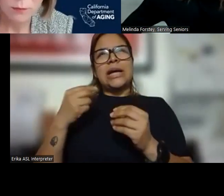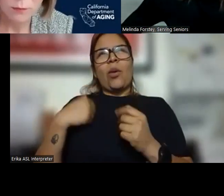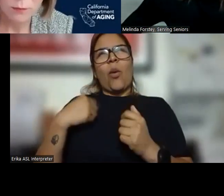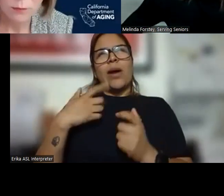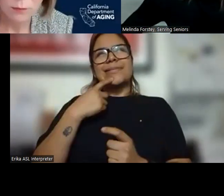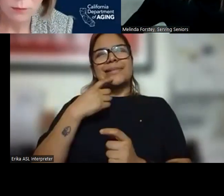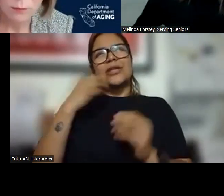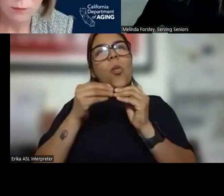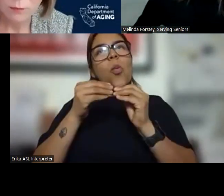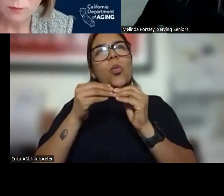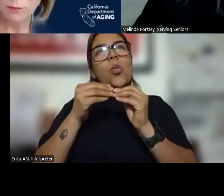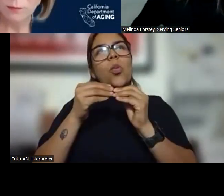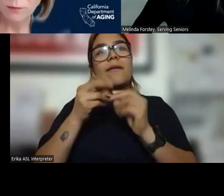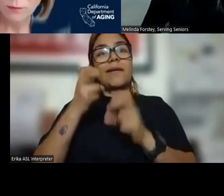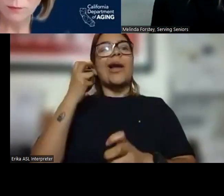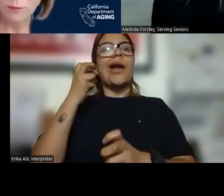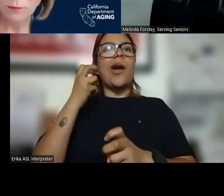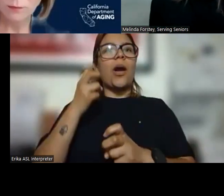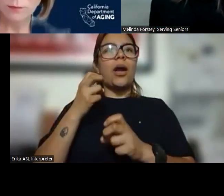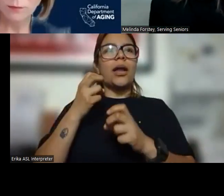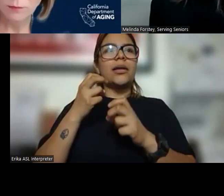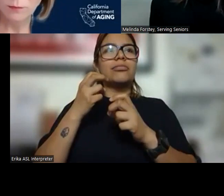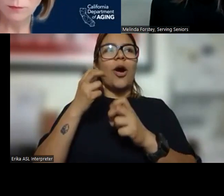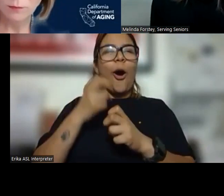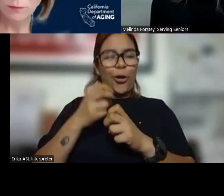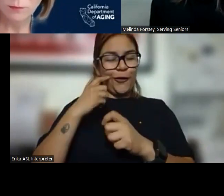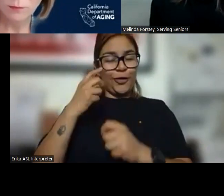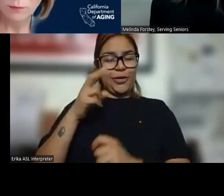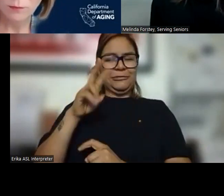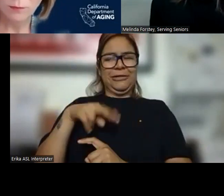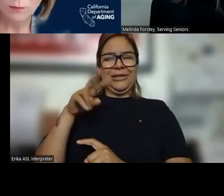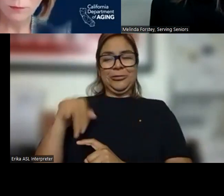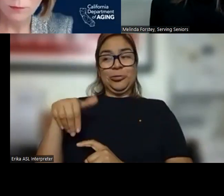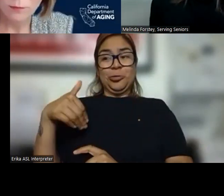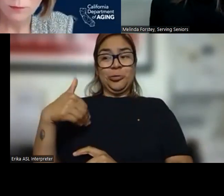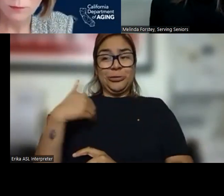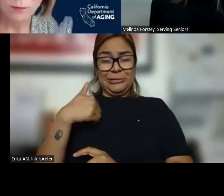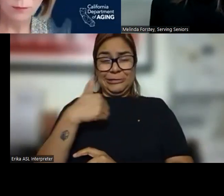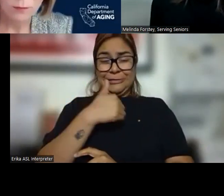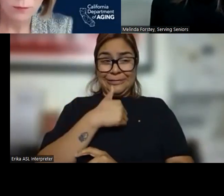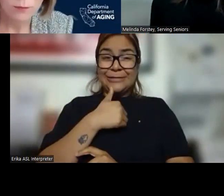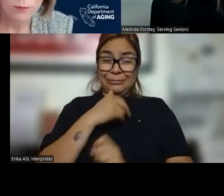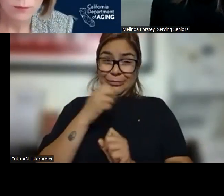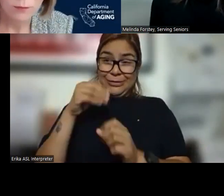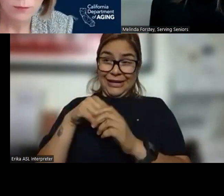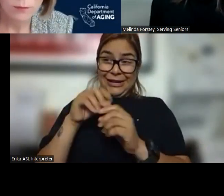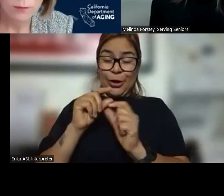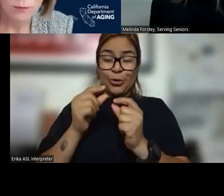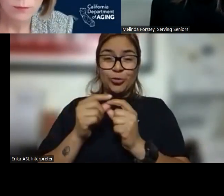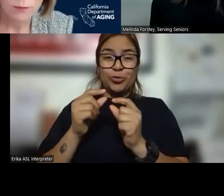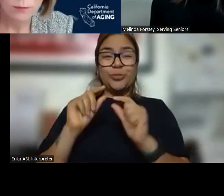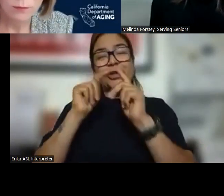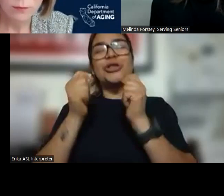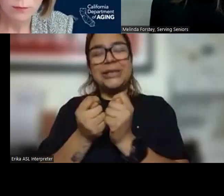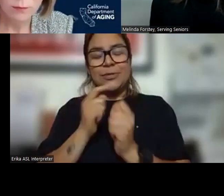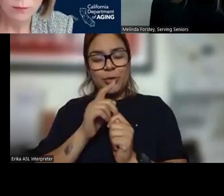the biggest hurdles for that. We are a very small organization. We have 22 staff members. The biggest hurdle is that